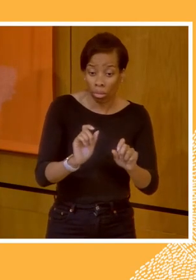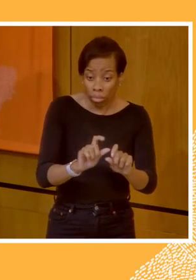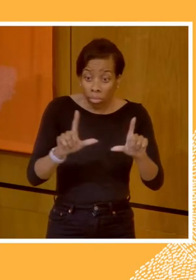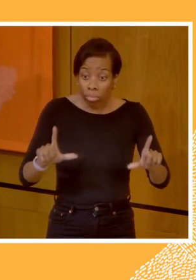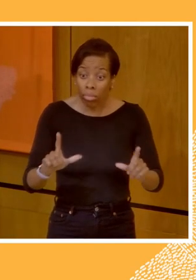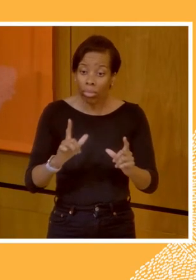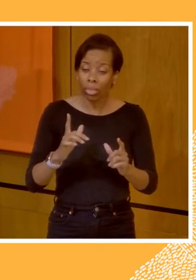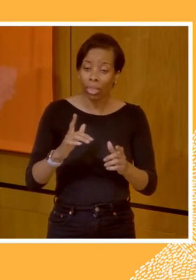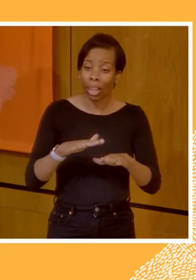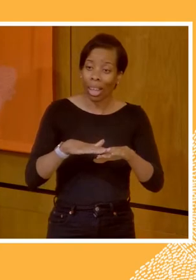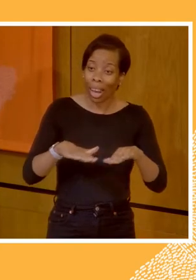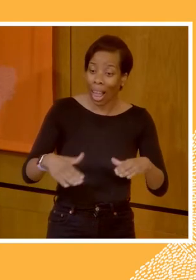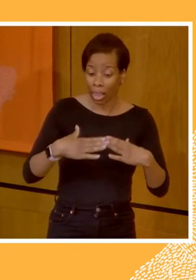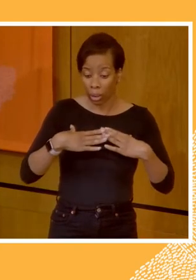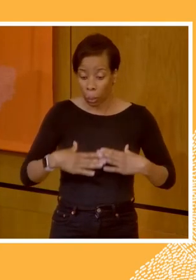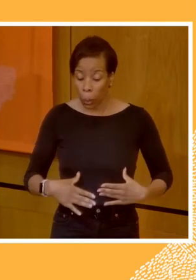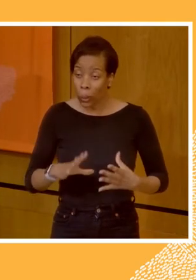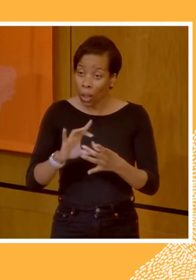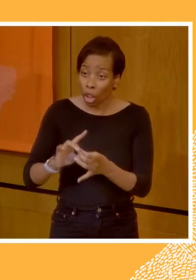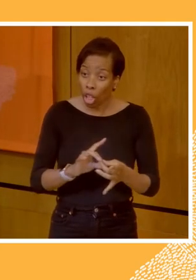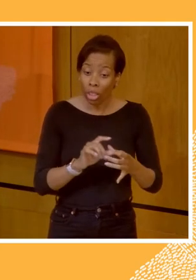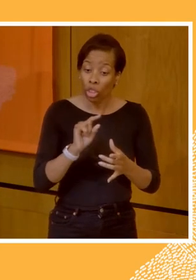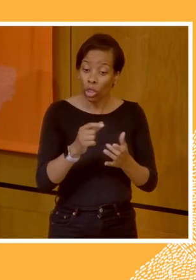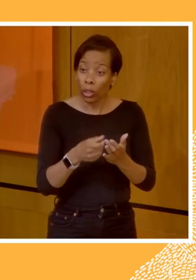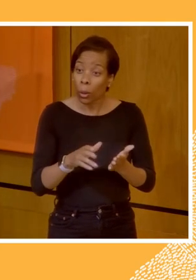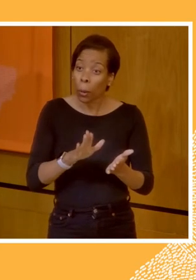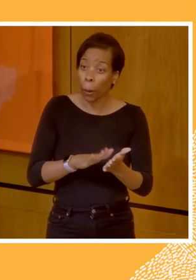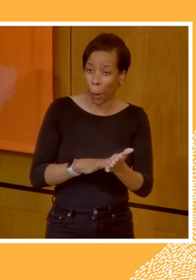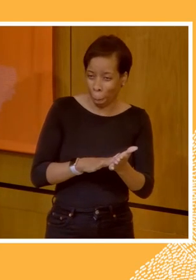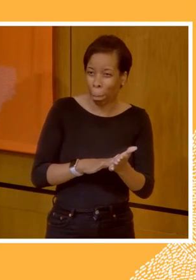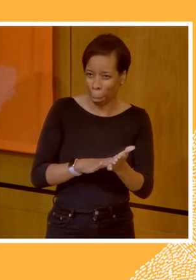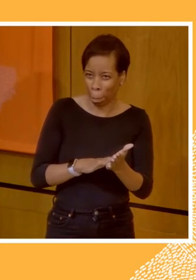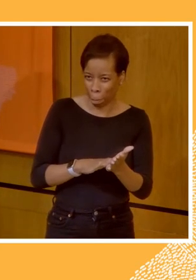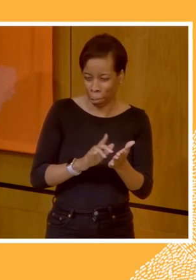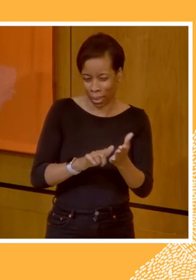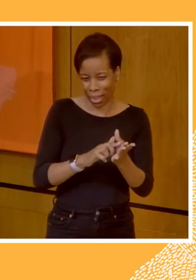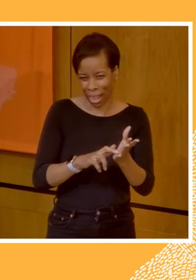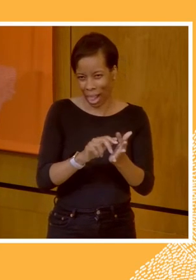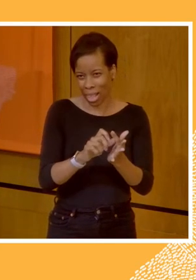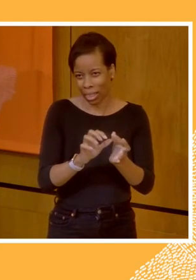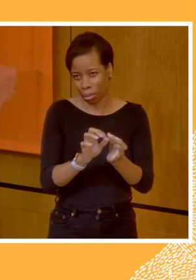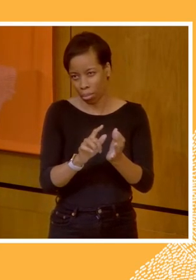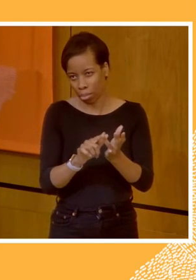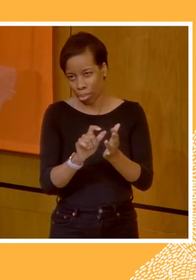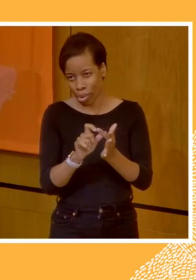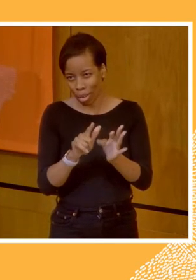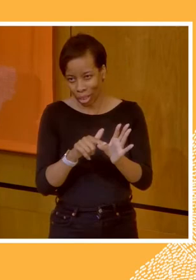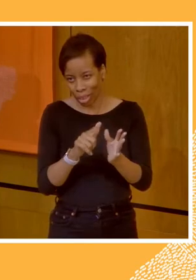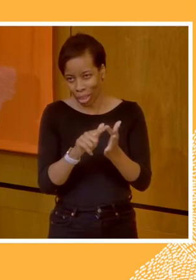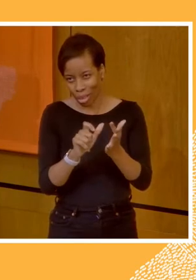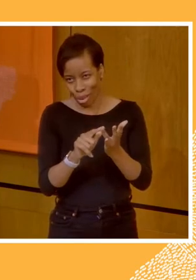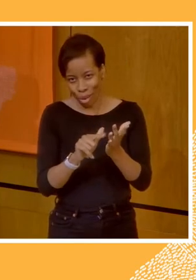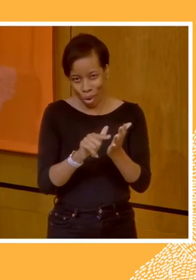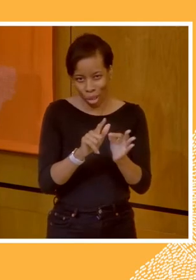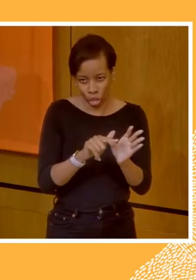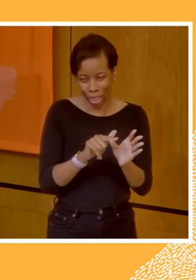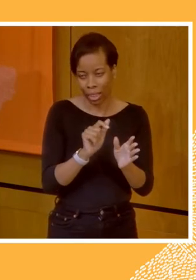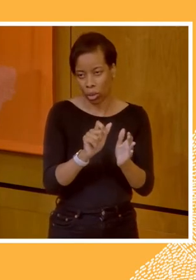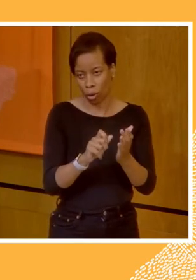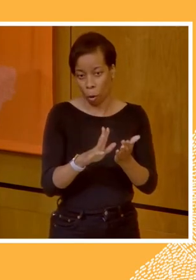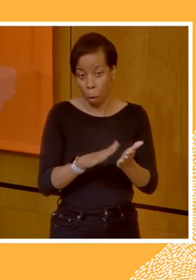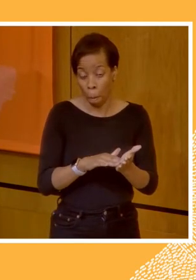a page dedicated to it. But the purpose of that audio clip, playing it for you today, was really to get a sense of